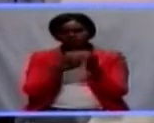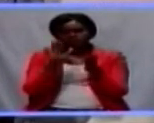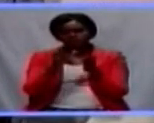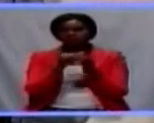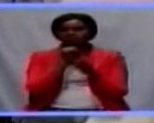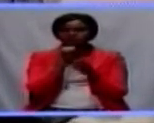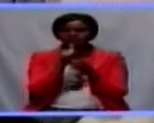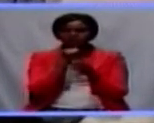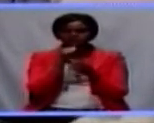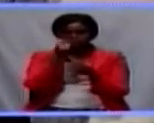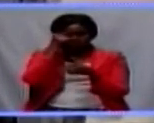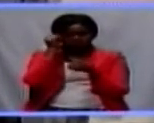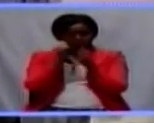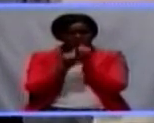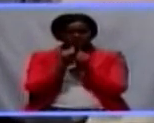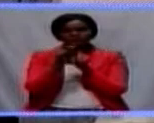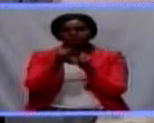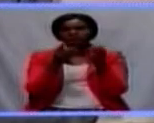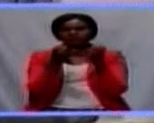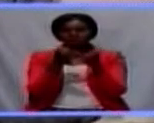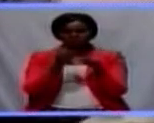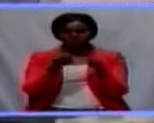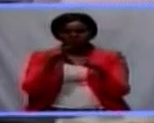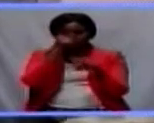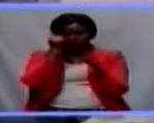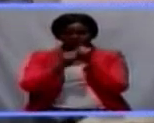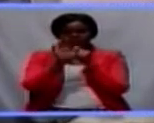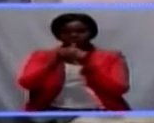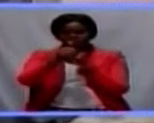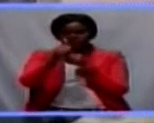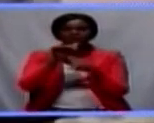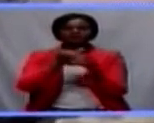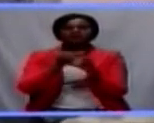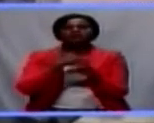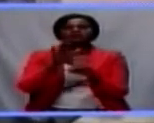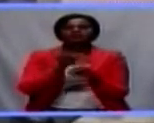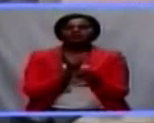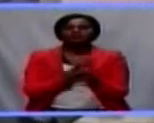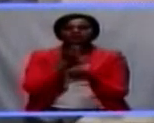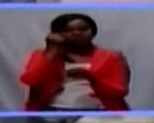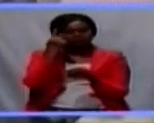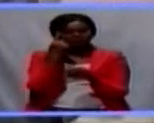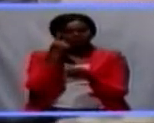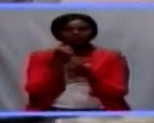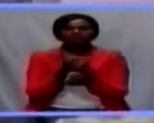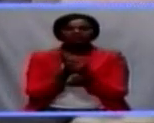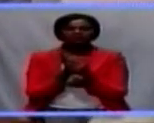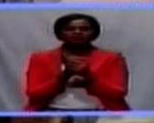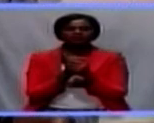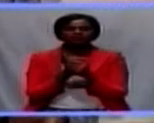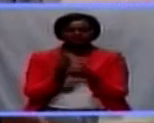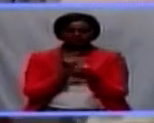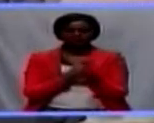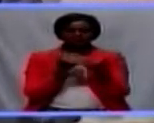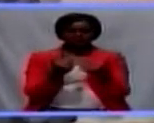not because you wanted to, but it's because you were paid late. We understand that. So we are giving you